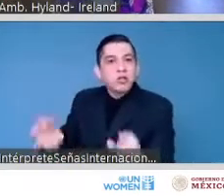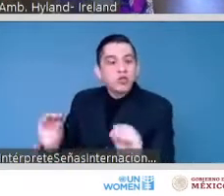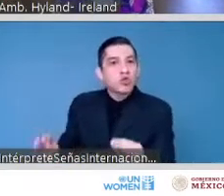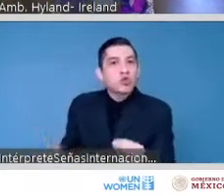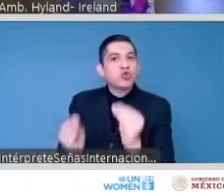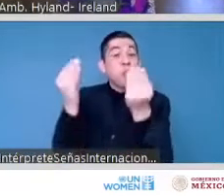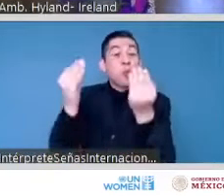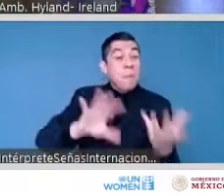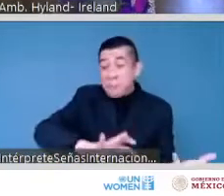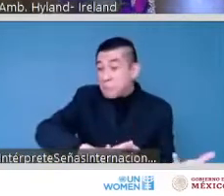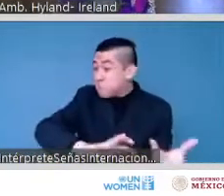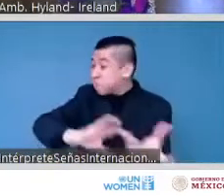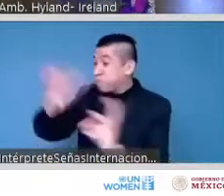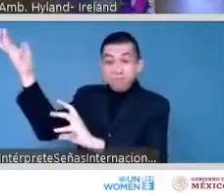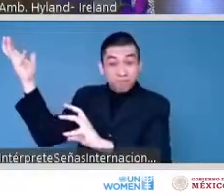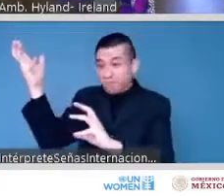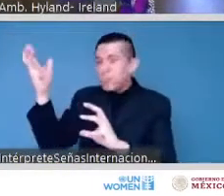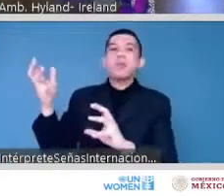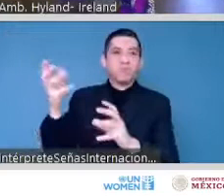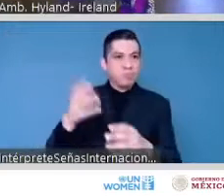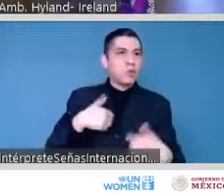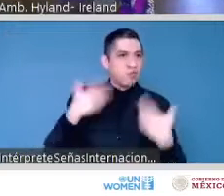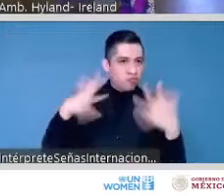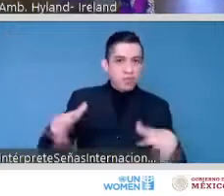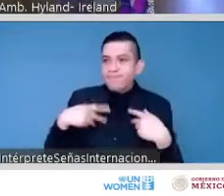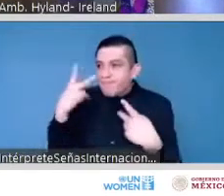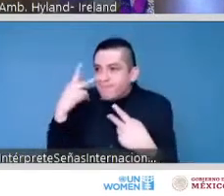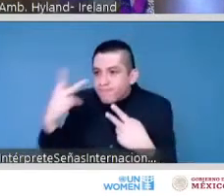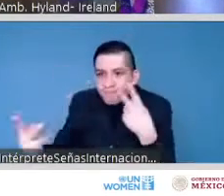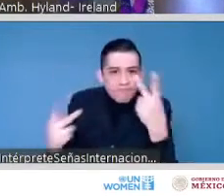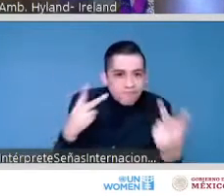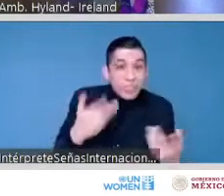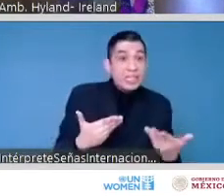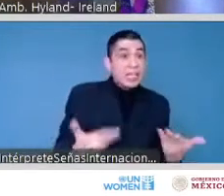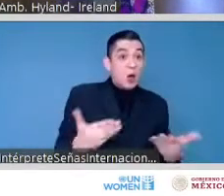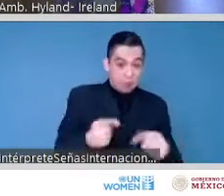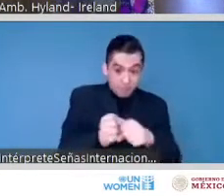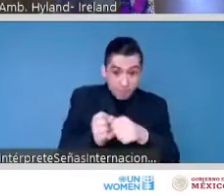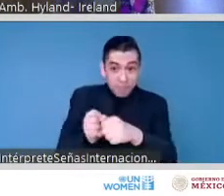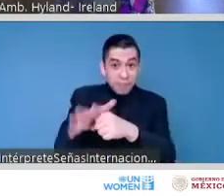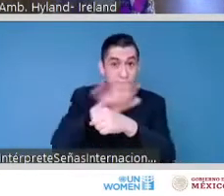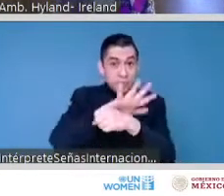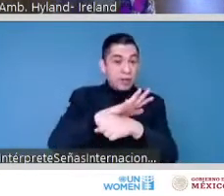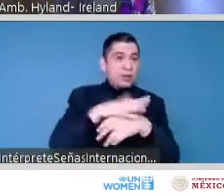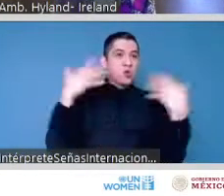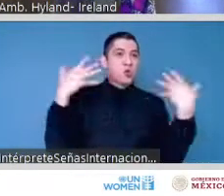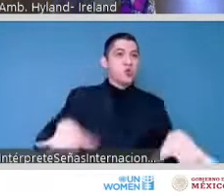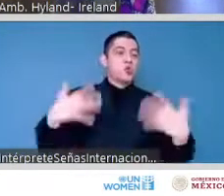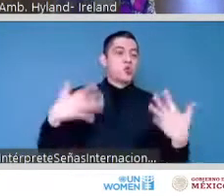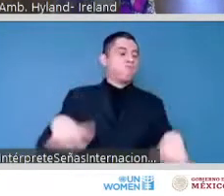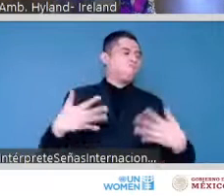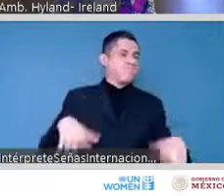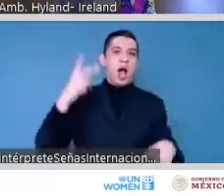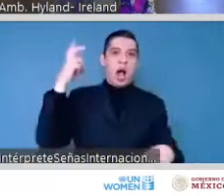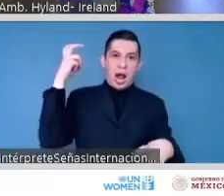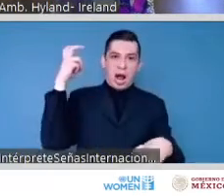by the COVID-19 pandemic, which has exacerbated pre-existing inequalities. As has already been mentioned, we too have